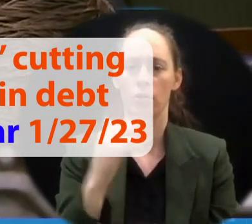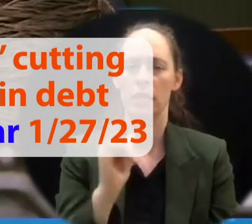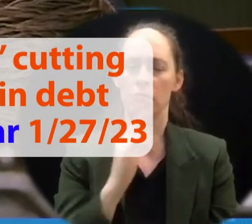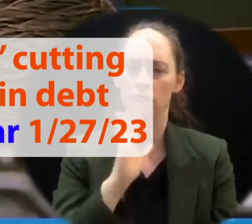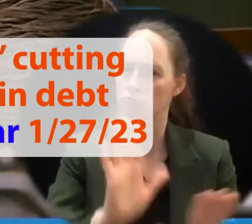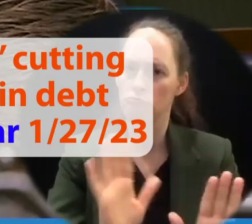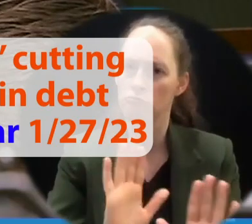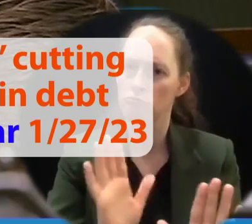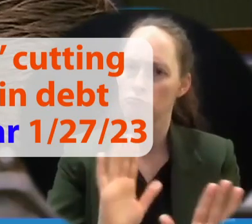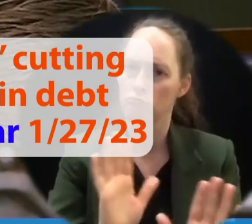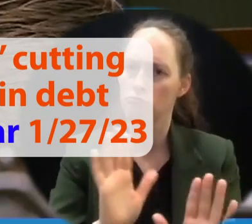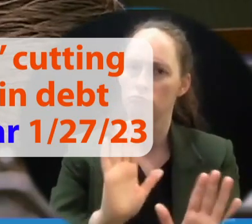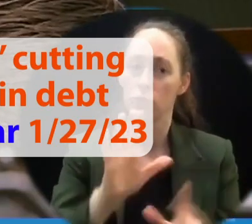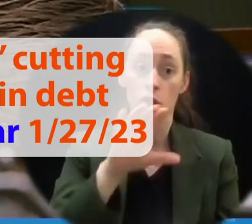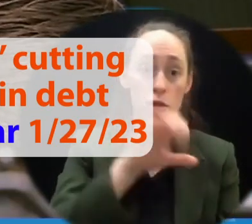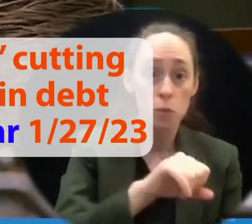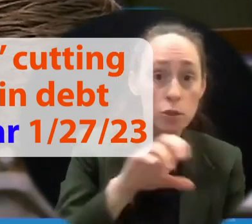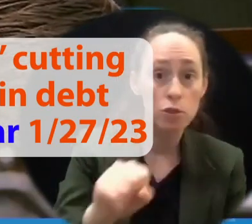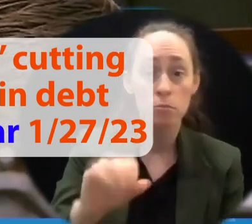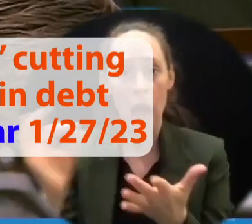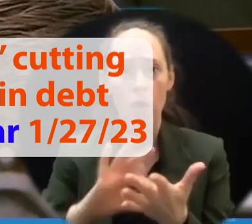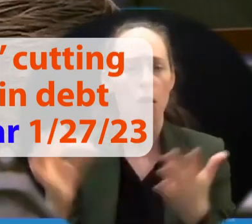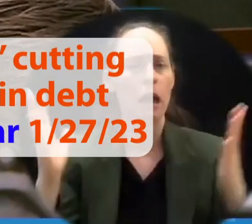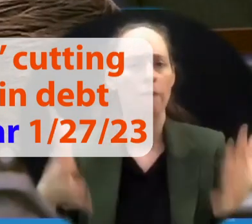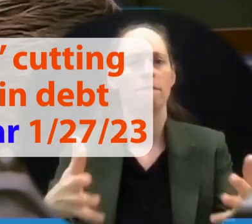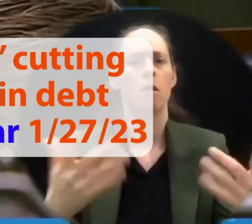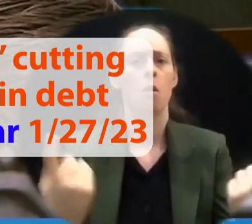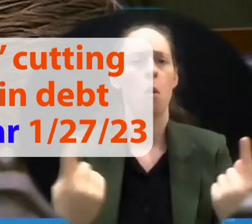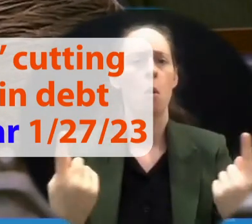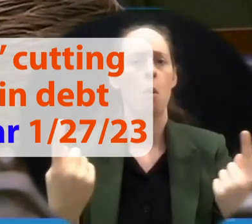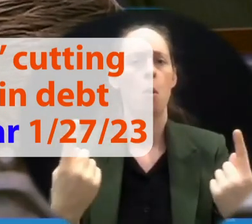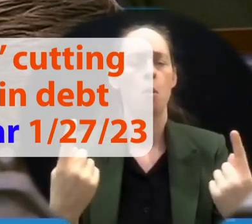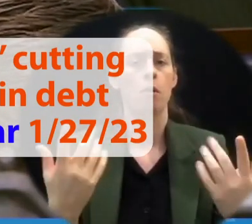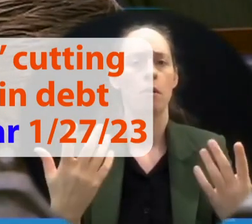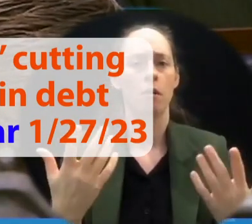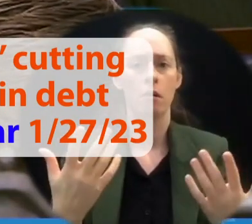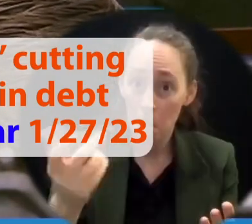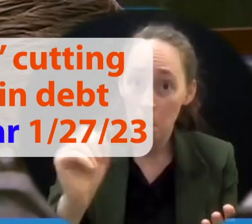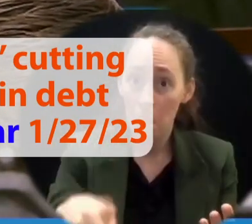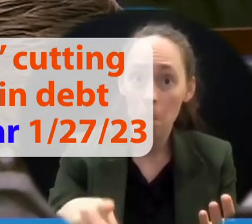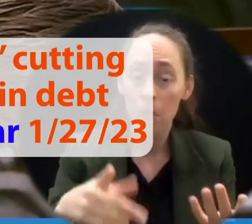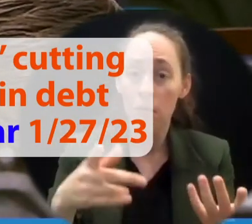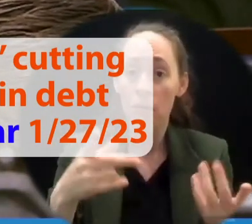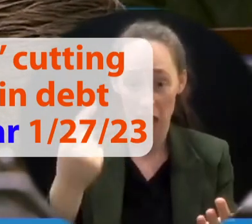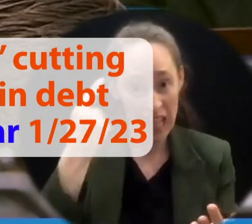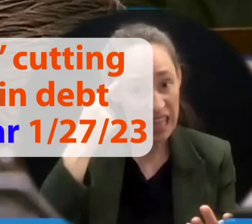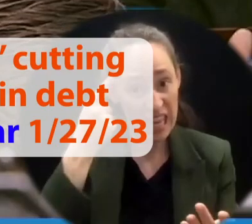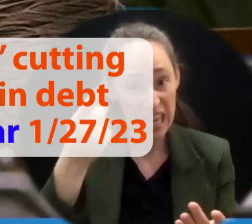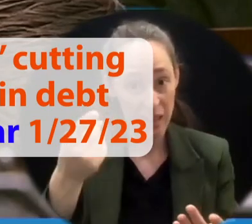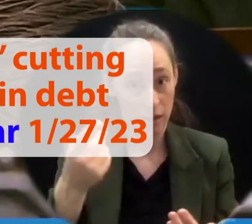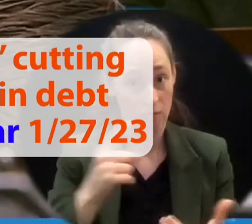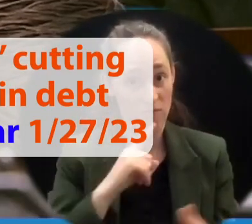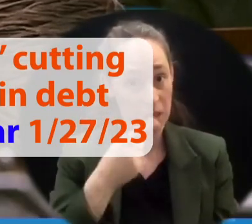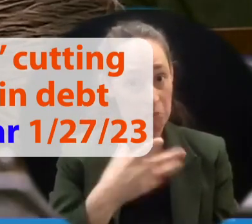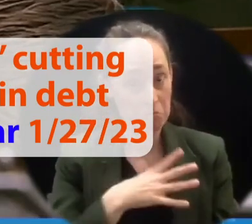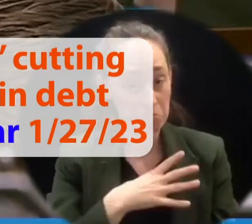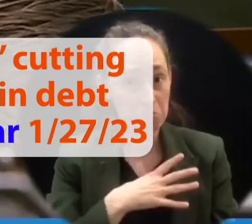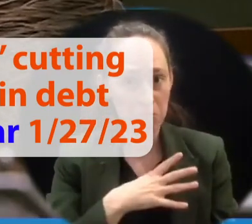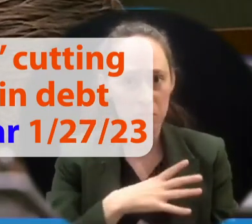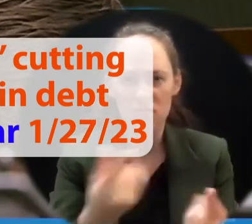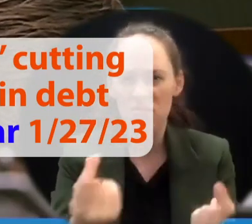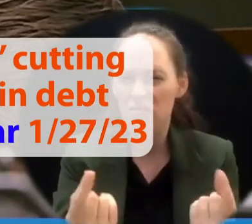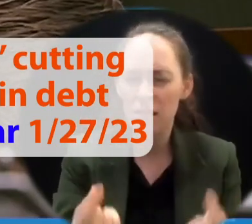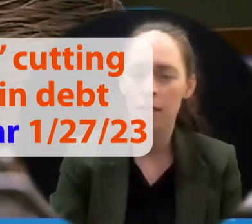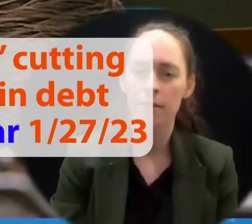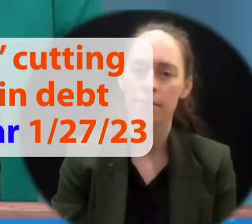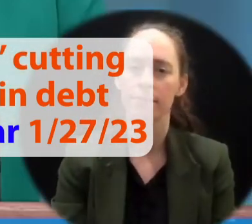on touching Medicare or Social Security. What is the White House reaction to hearing that? Do you agree with what the senator is